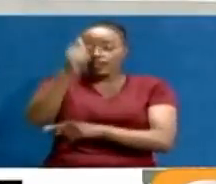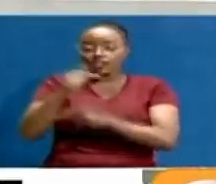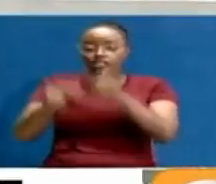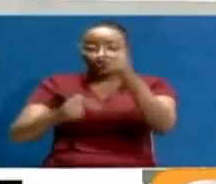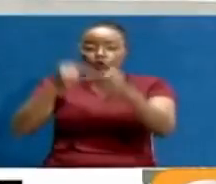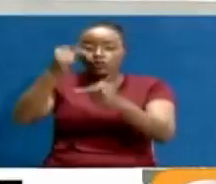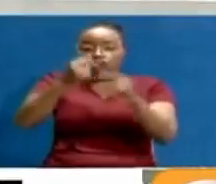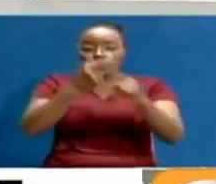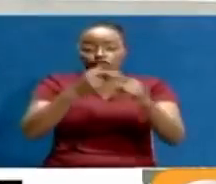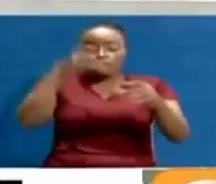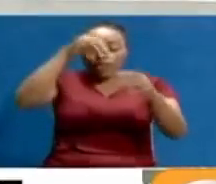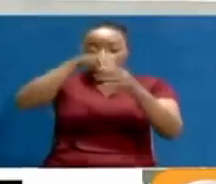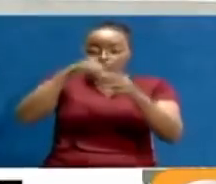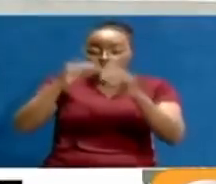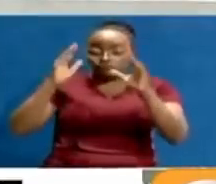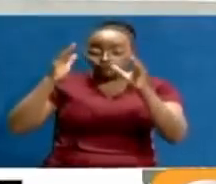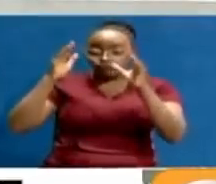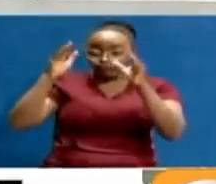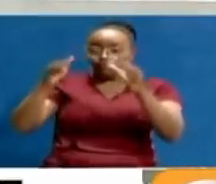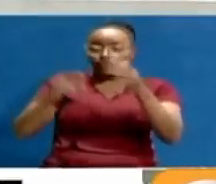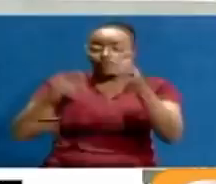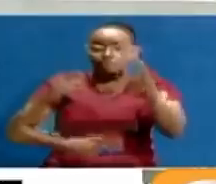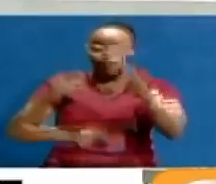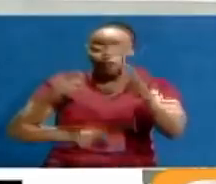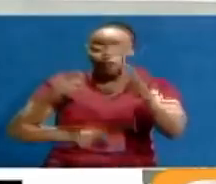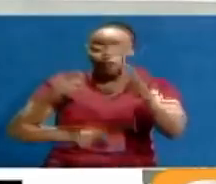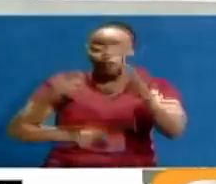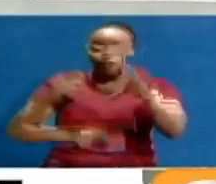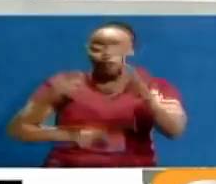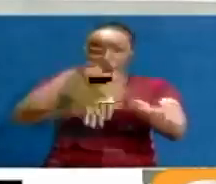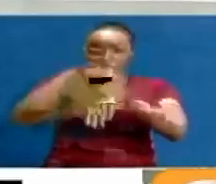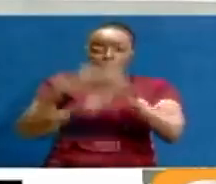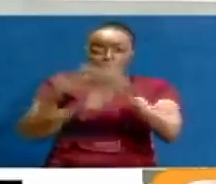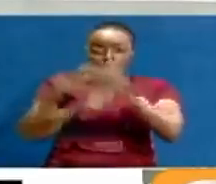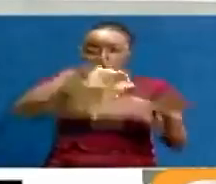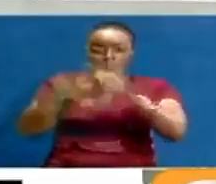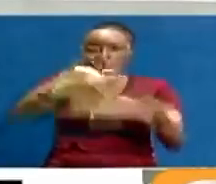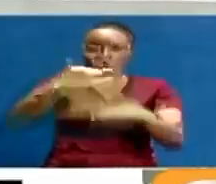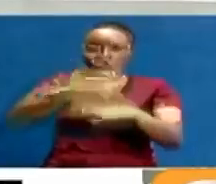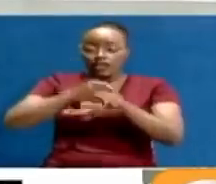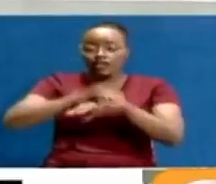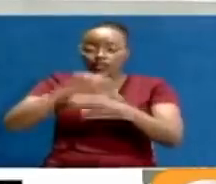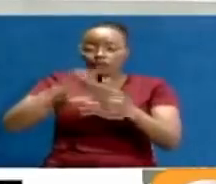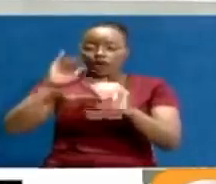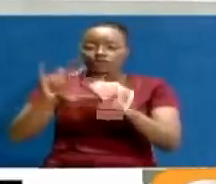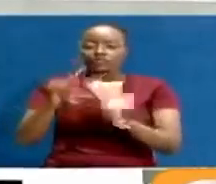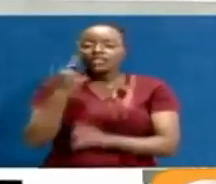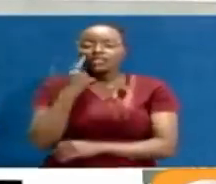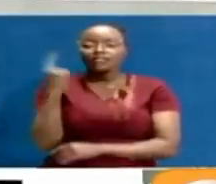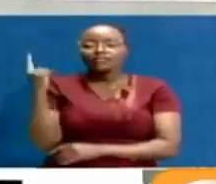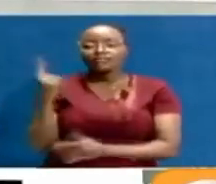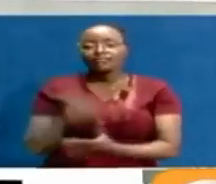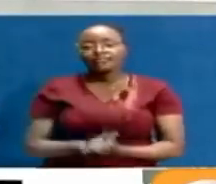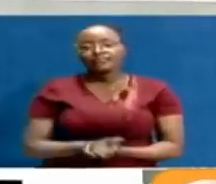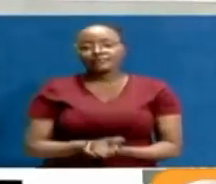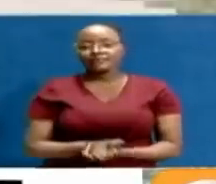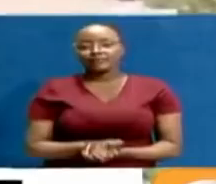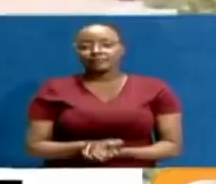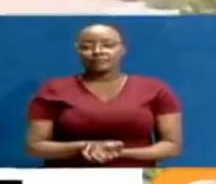progresses from an inward-looking Magufuli era. From our very own Stephen Little.